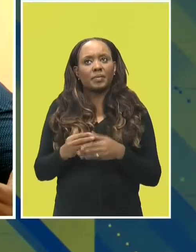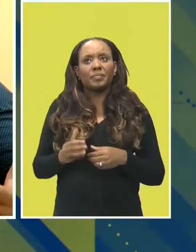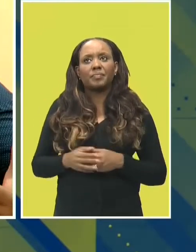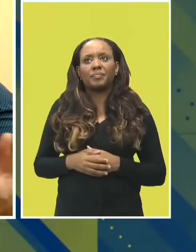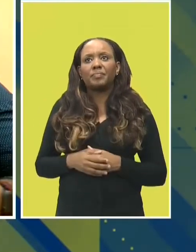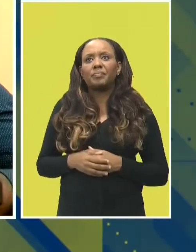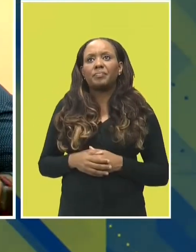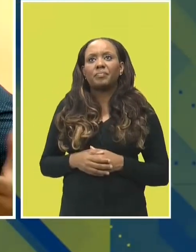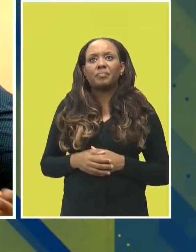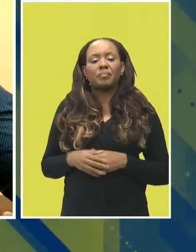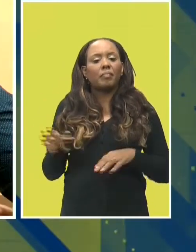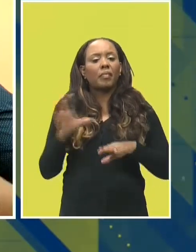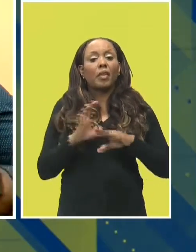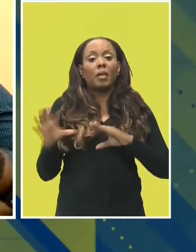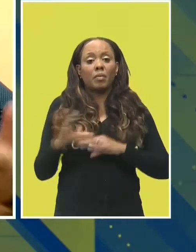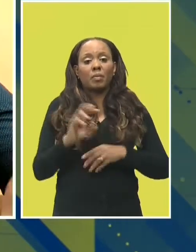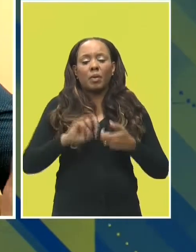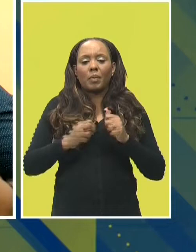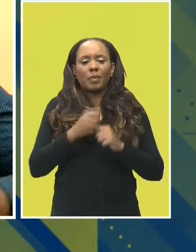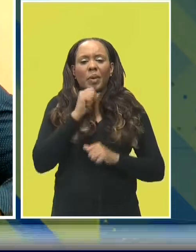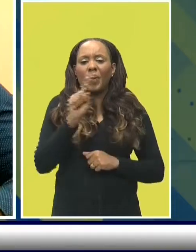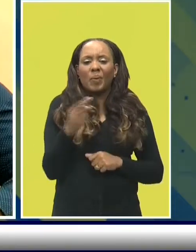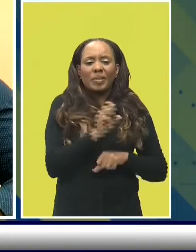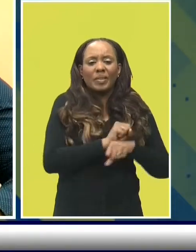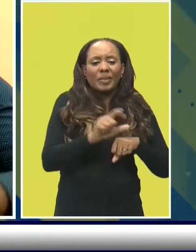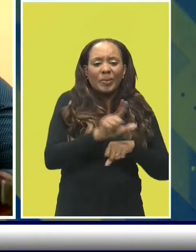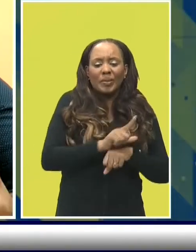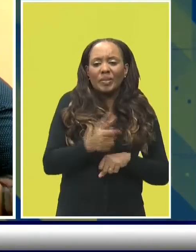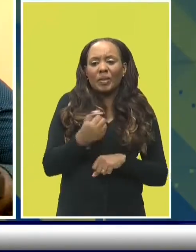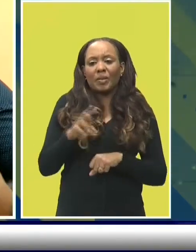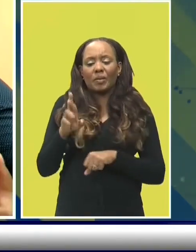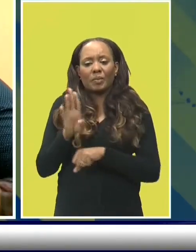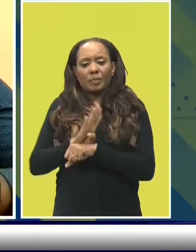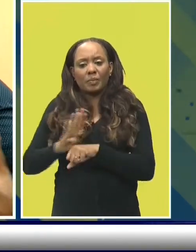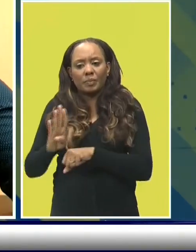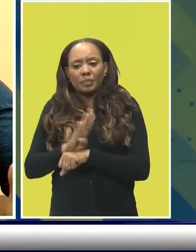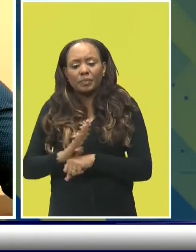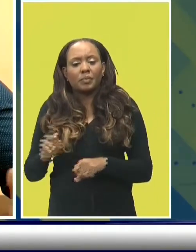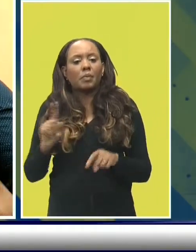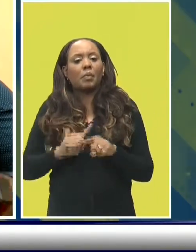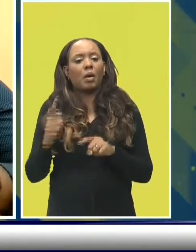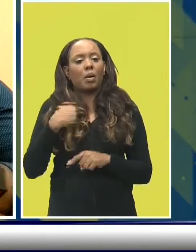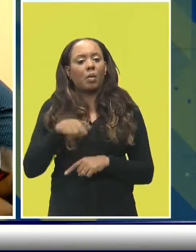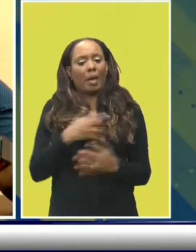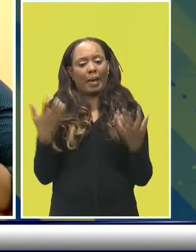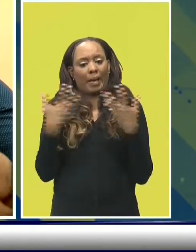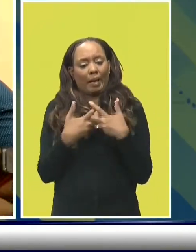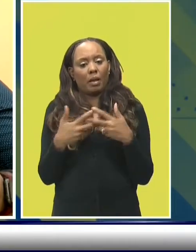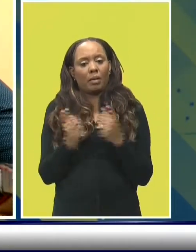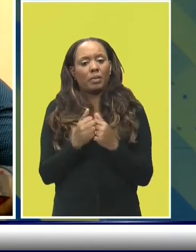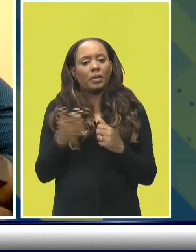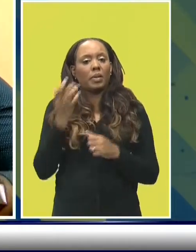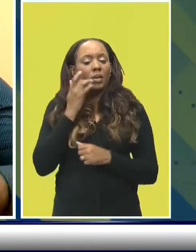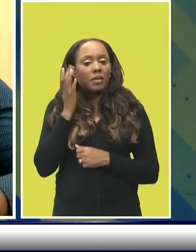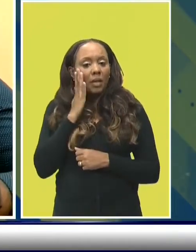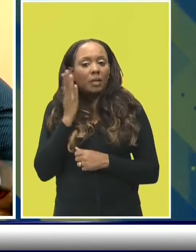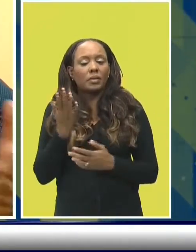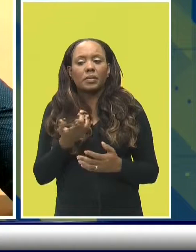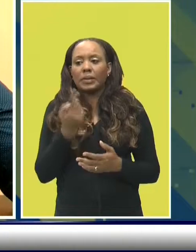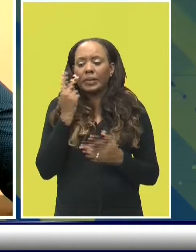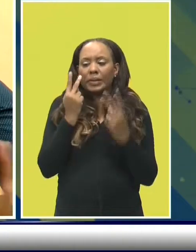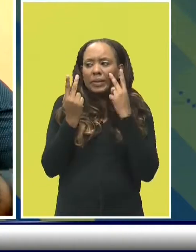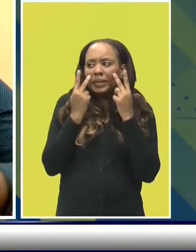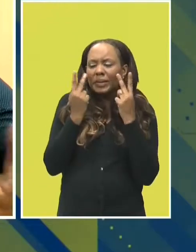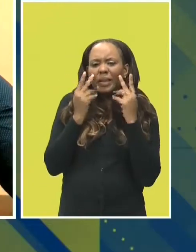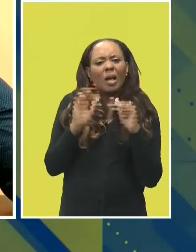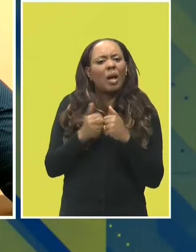Regionally, it's a problem. It's not only in St. Lucia or Barbados, But what we've done, we've partnered with the hotels to offer where we